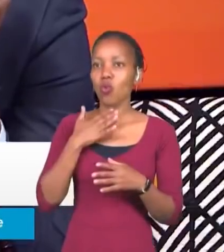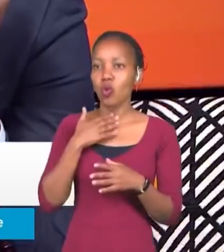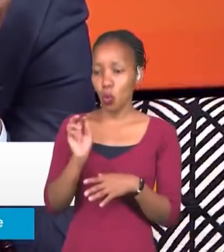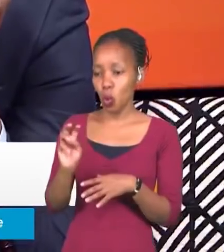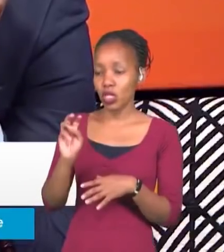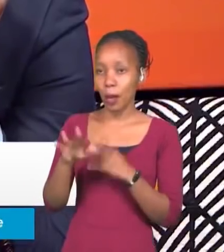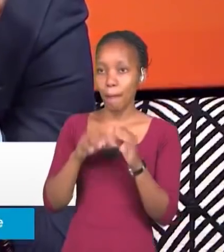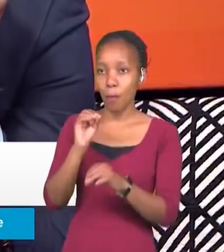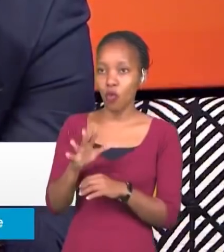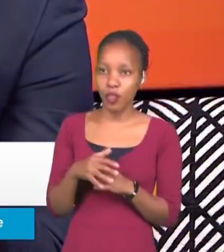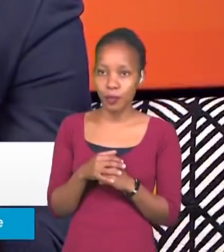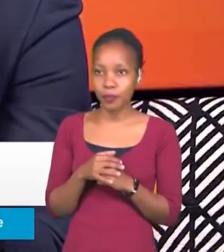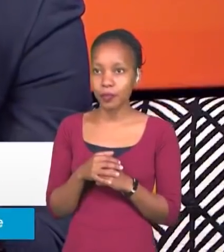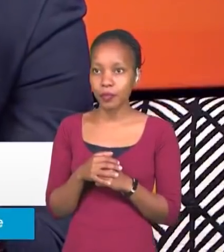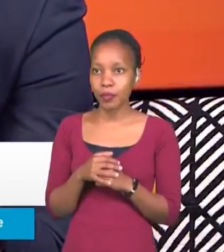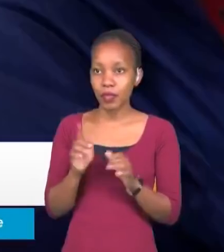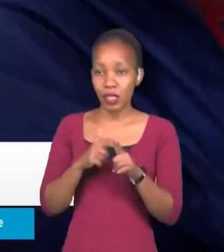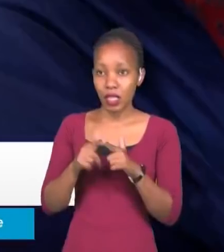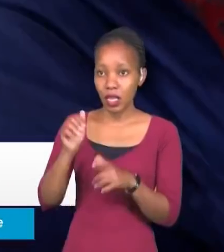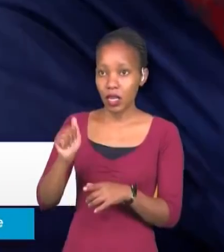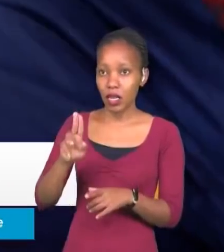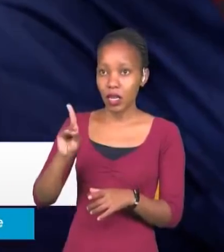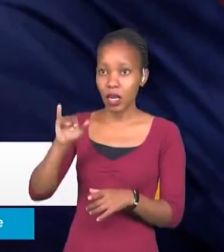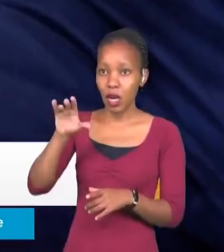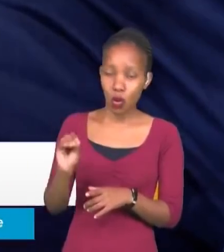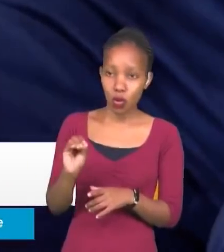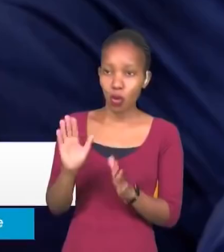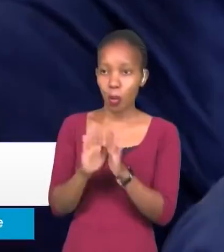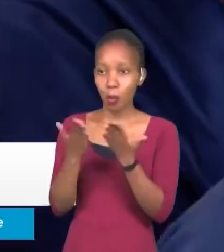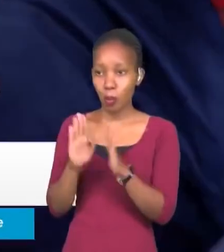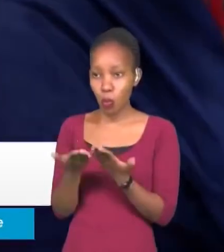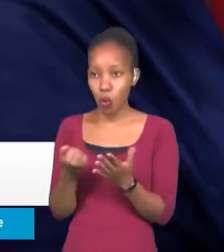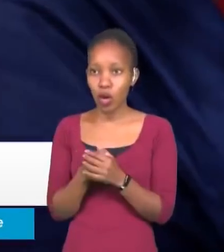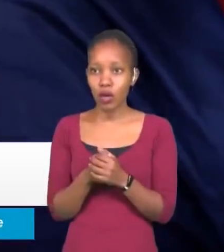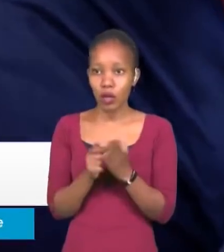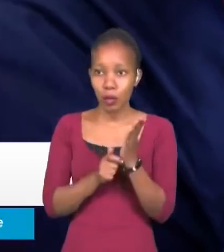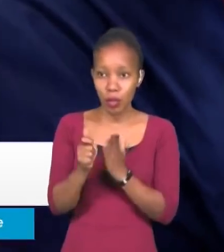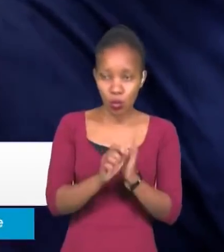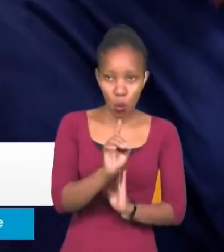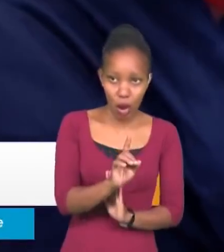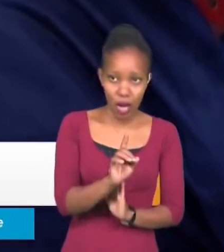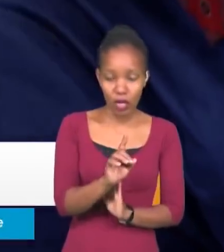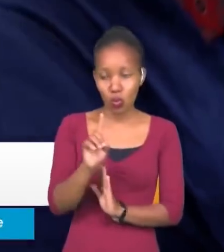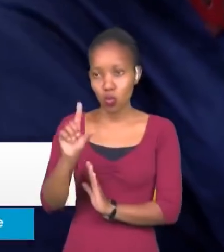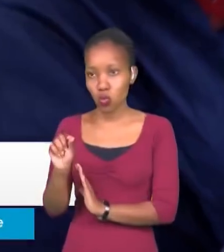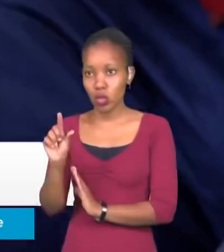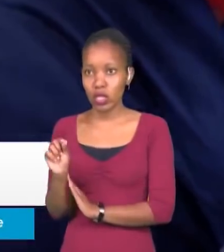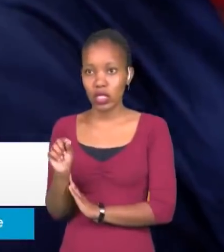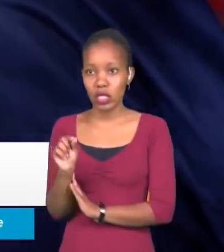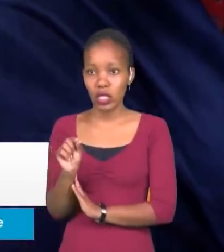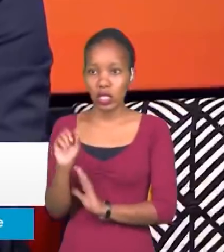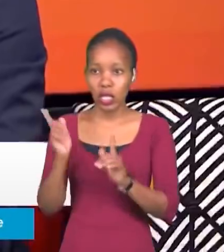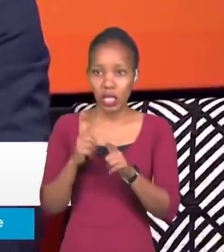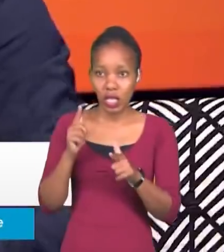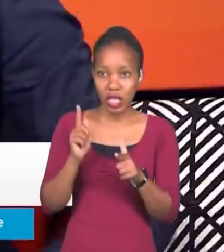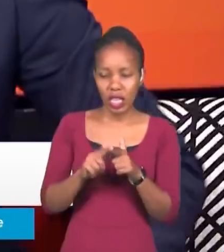watching movies, going for audiobooks. Mm-hmm. Trust me, someone will tune in from page 1 to 20 without even knowing they've exhausted all those